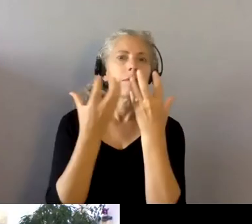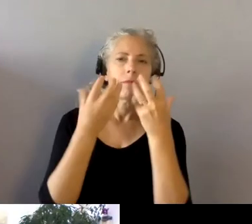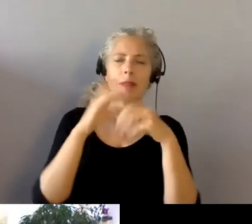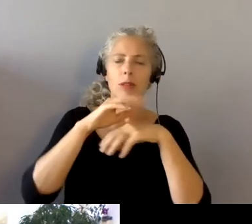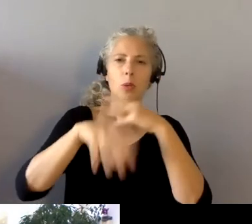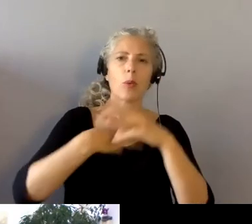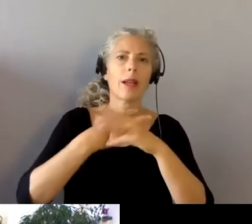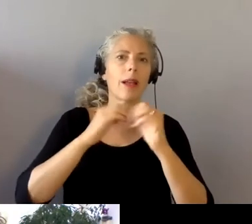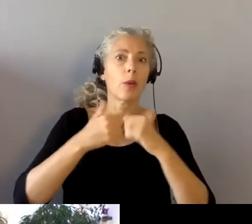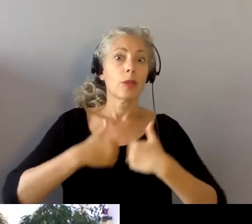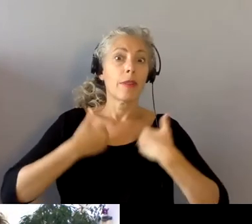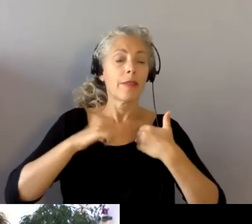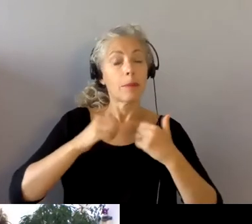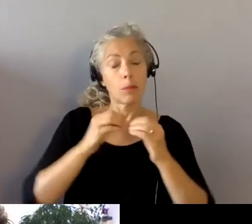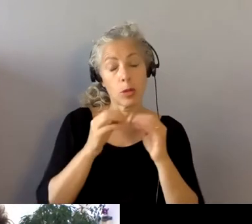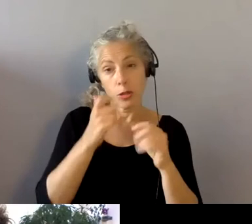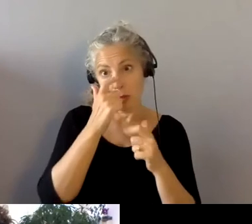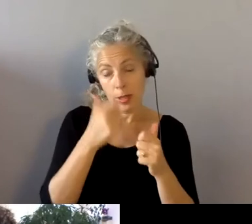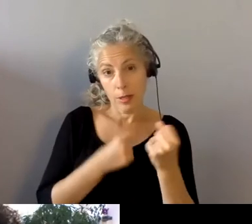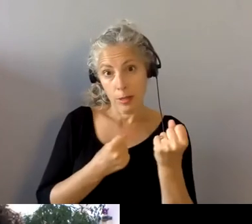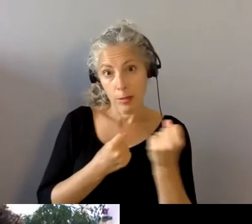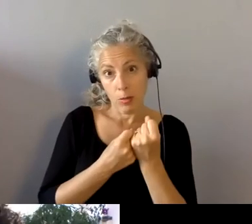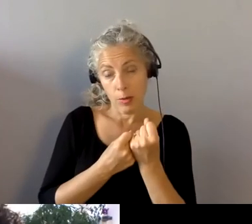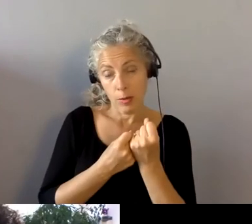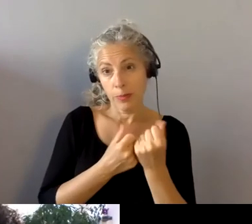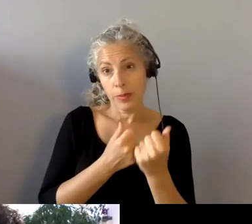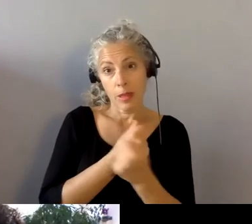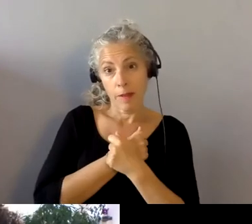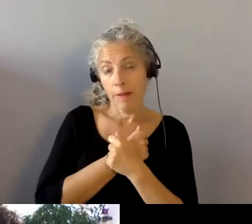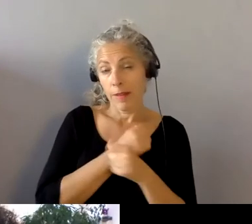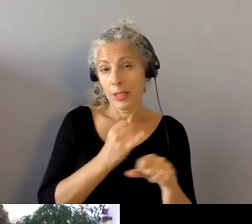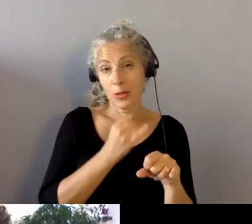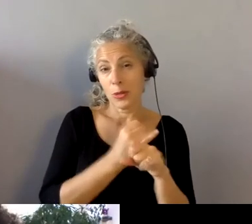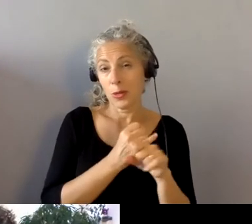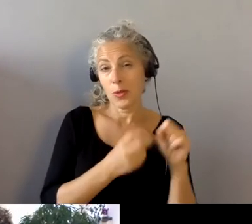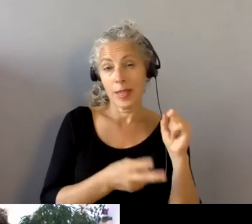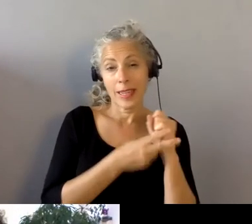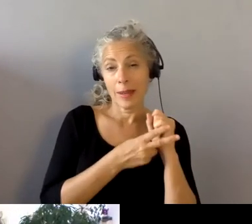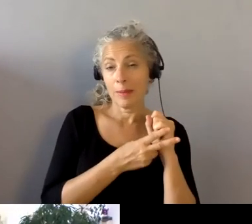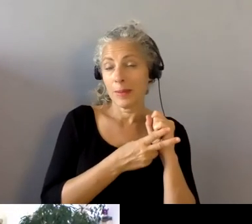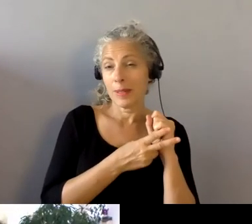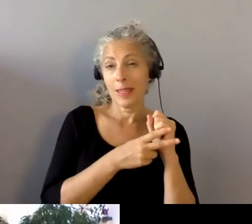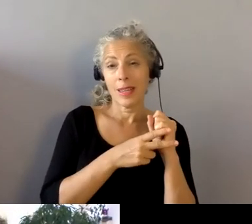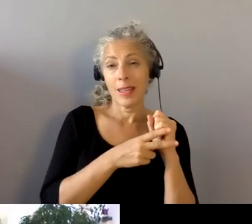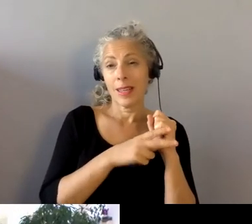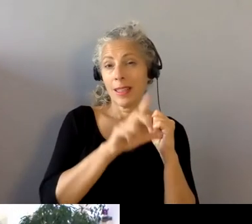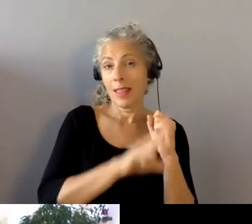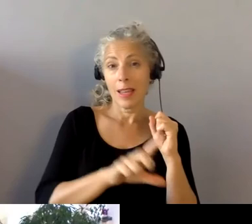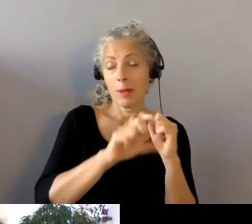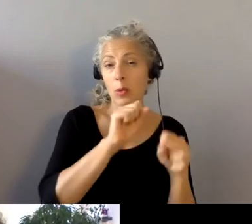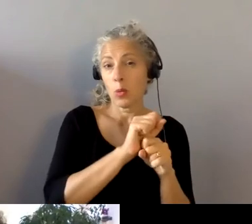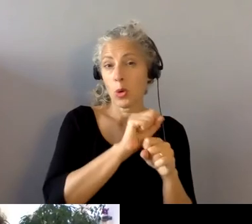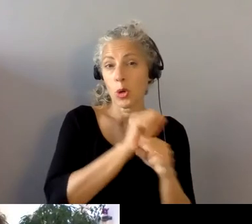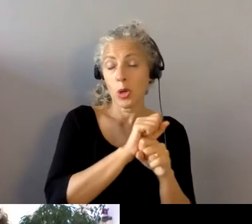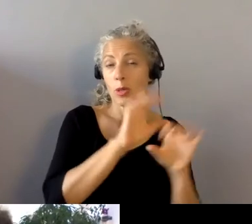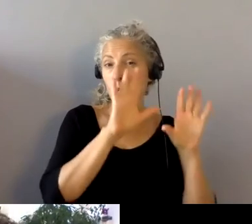more interested in that. While I support and adore institutions that have kept and maintained archives and works because that's how we've been able to